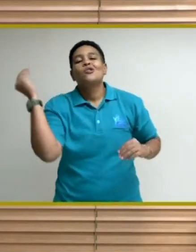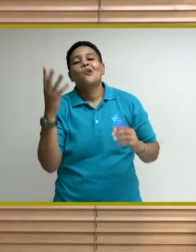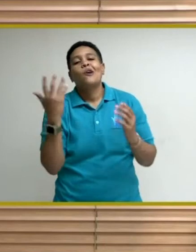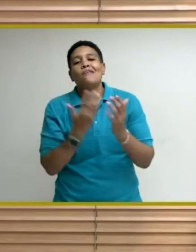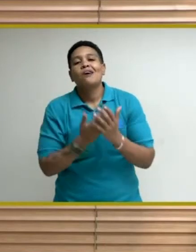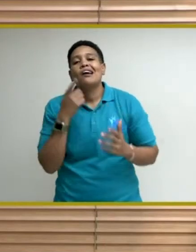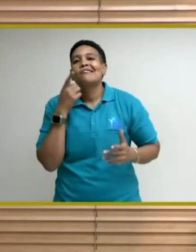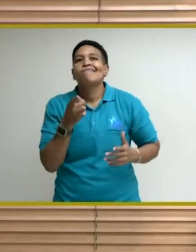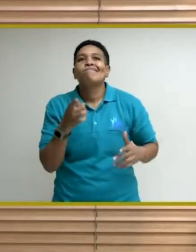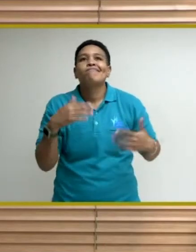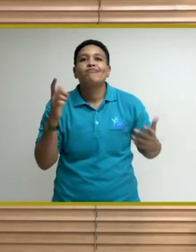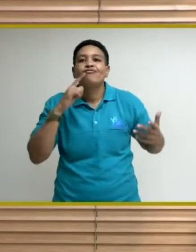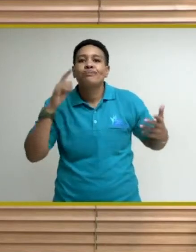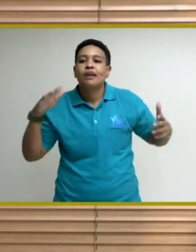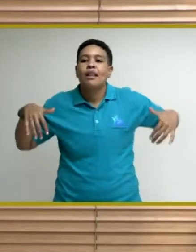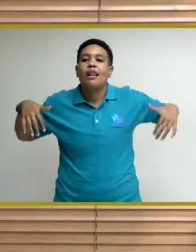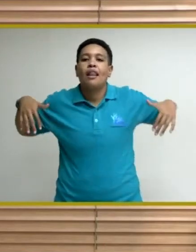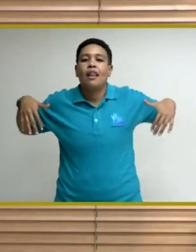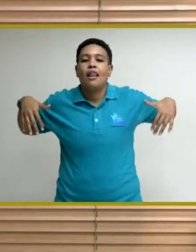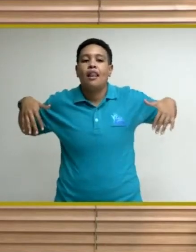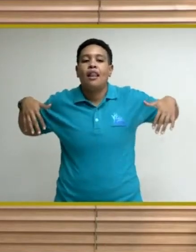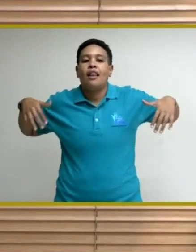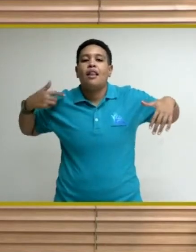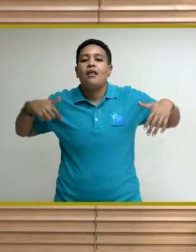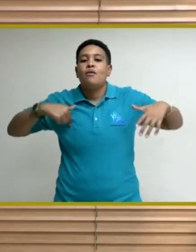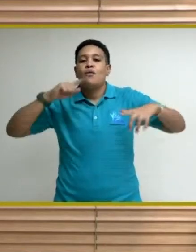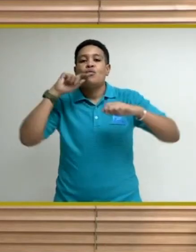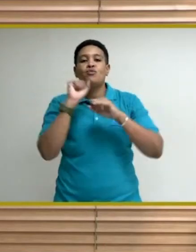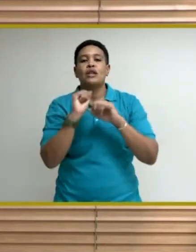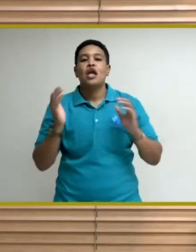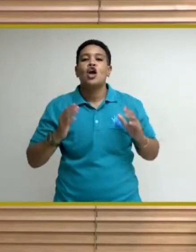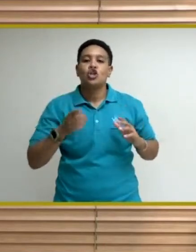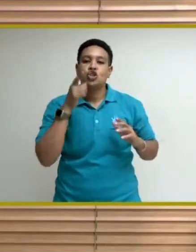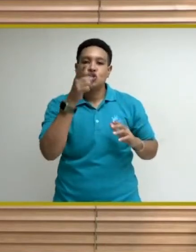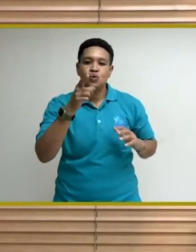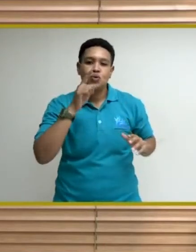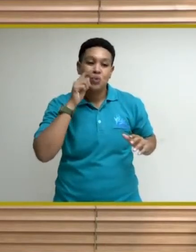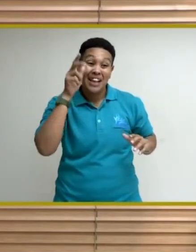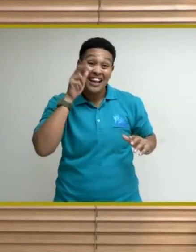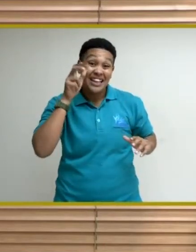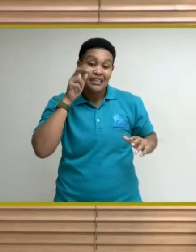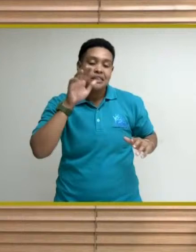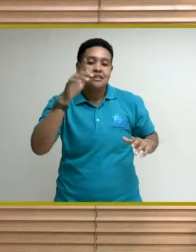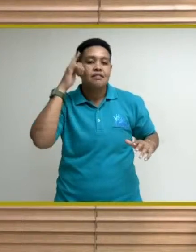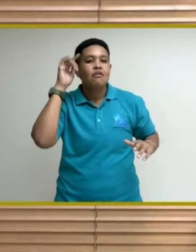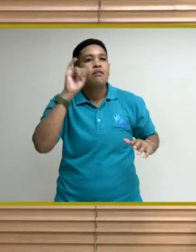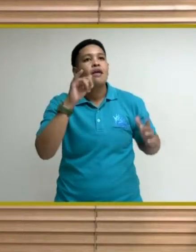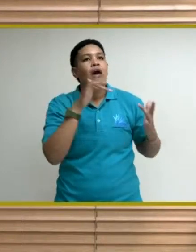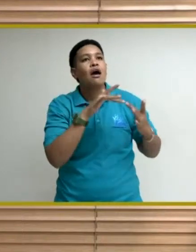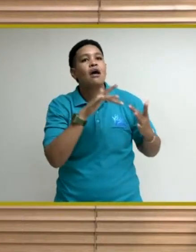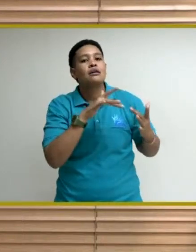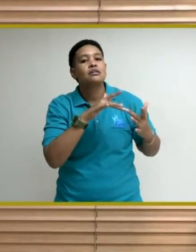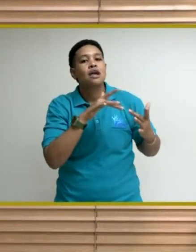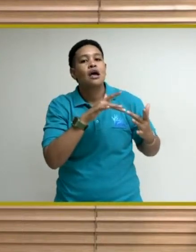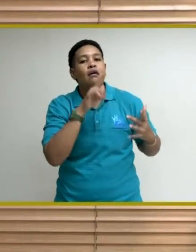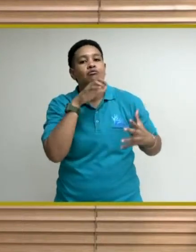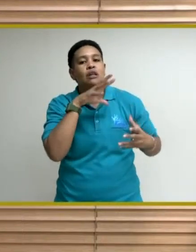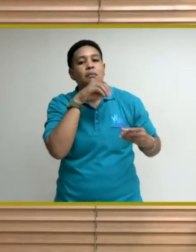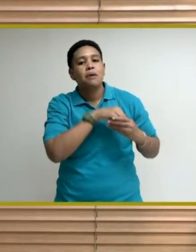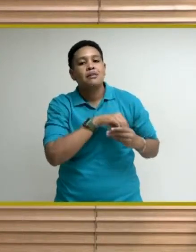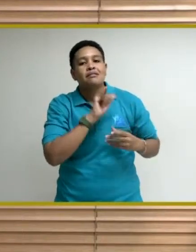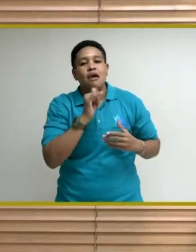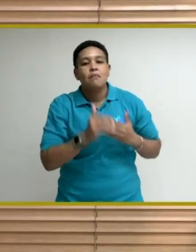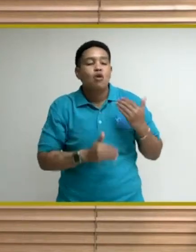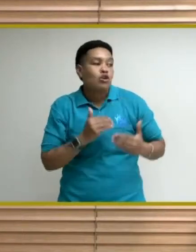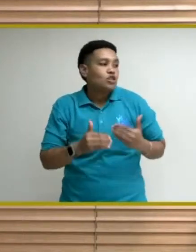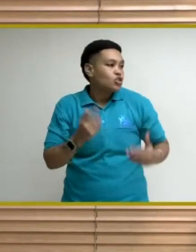you have not, and we are encouraging you to listen out for that contact and be a part of that